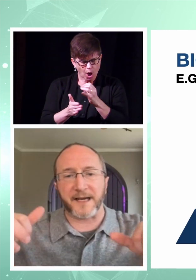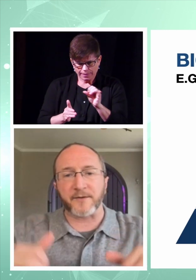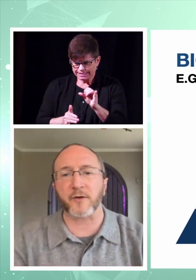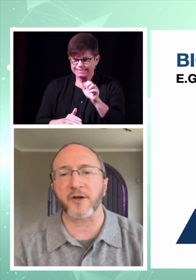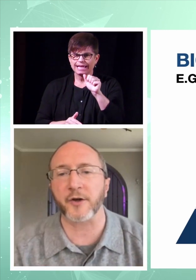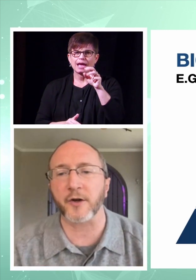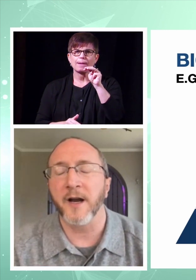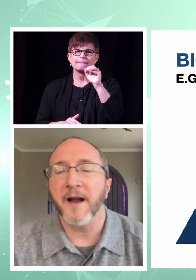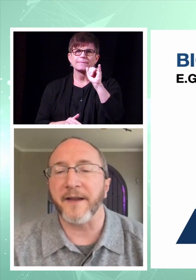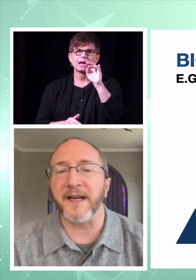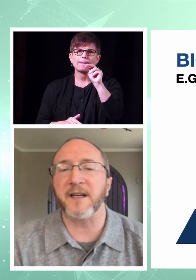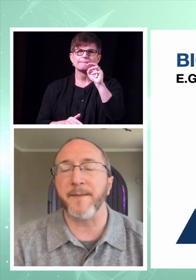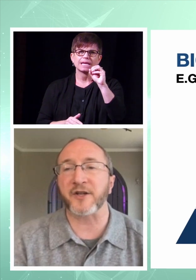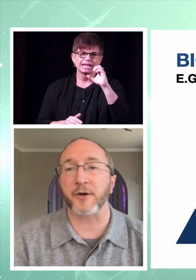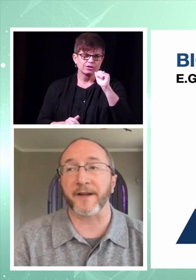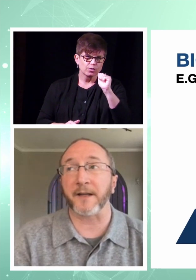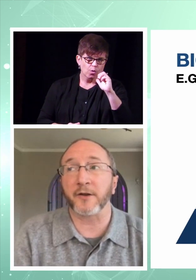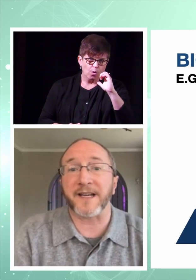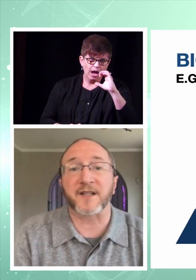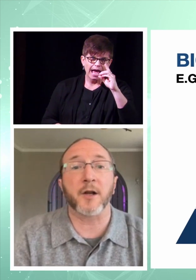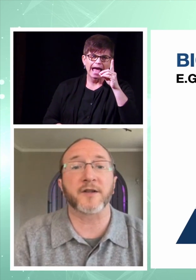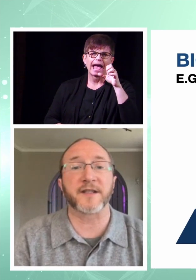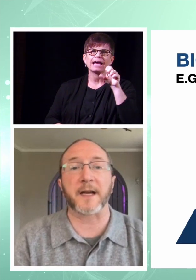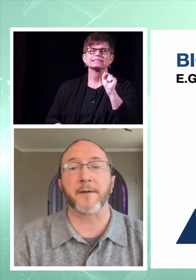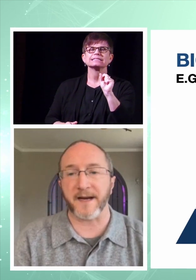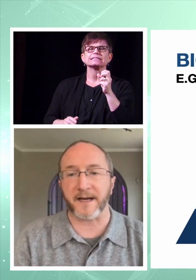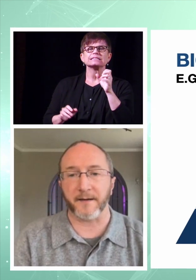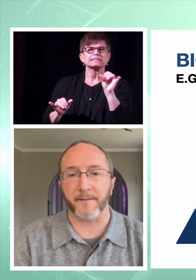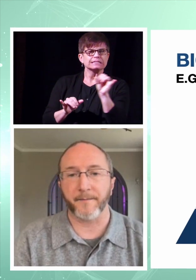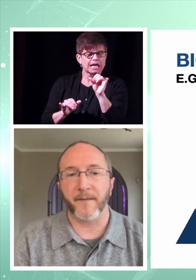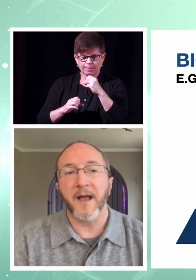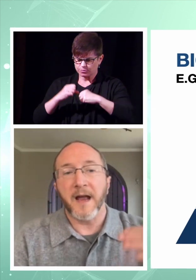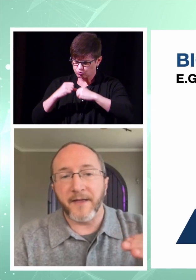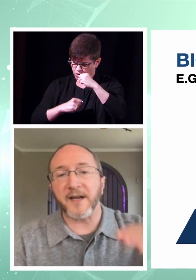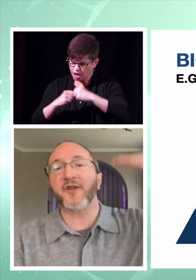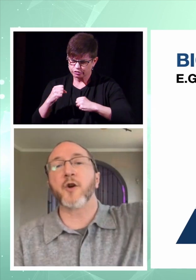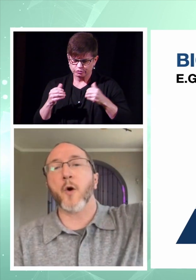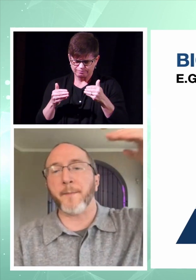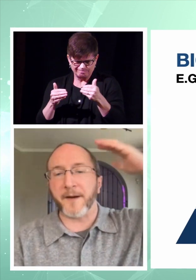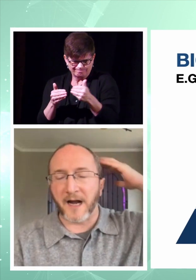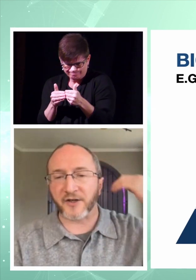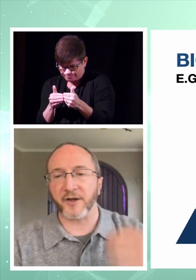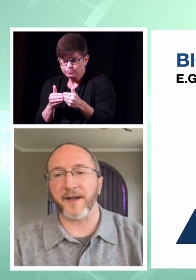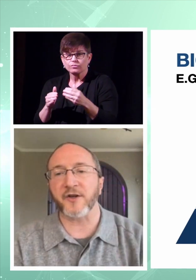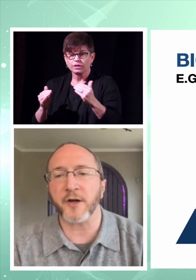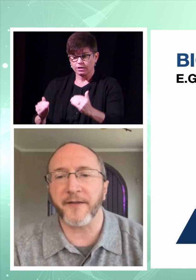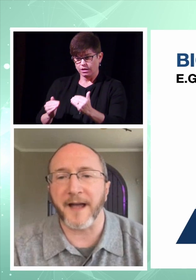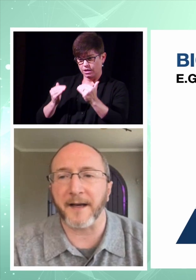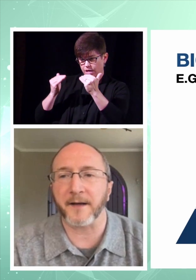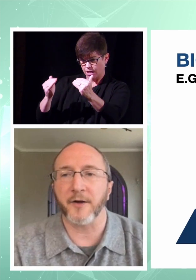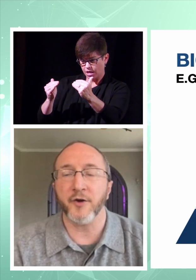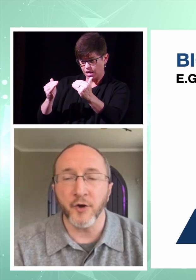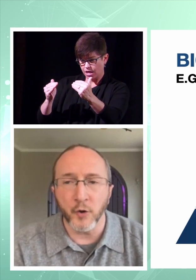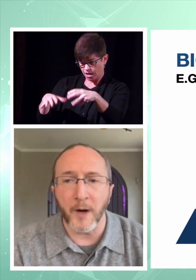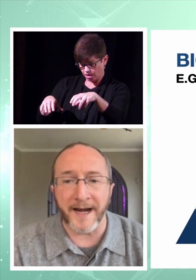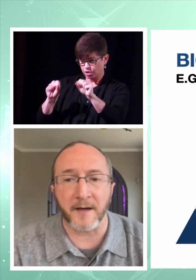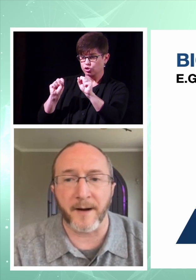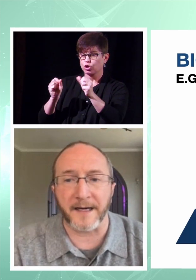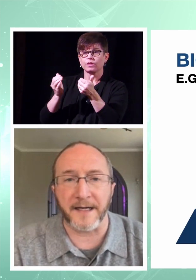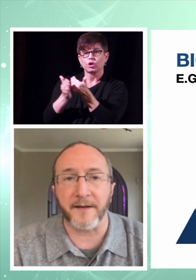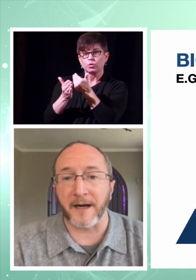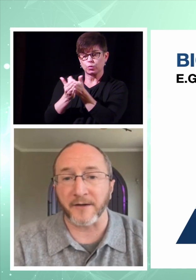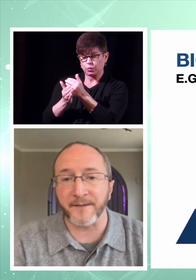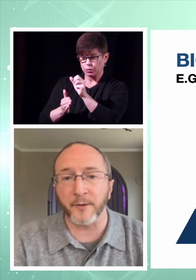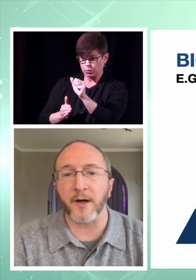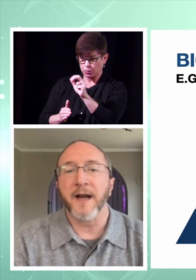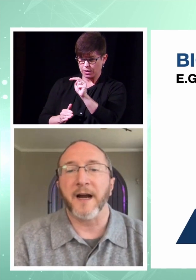and the same structure. They needed to make sure that it looked as close as they could make it. And then as you go up a notch, they took that new